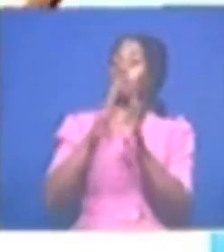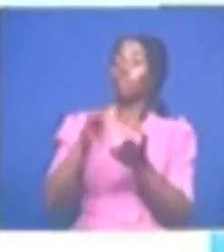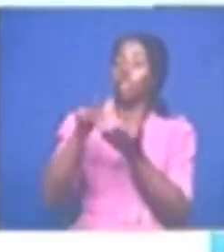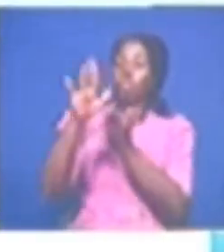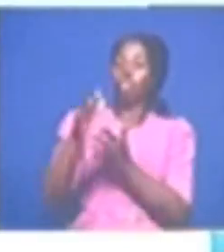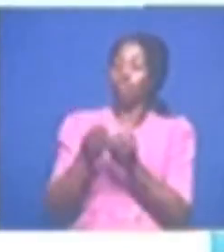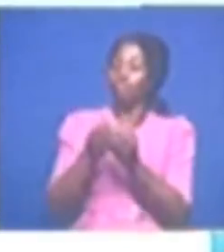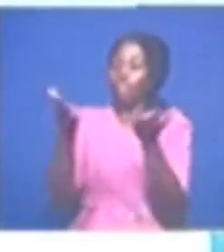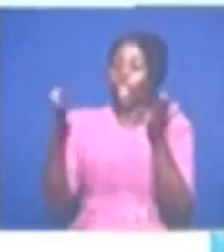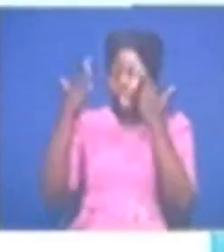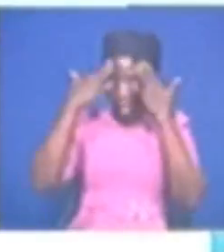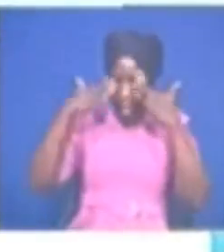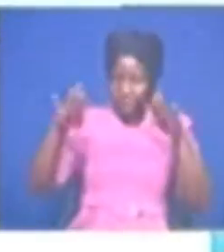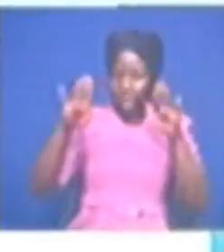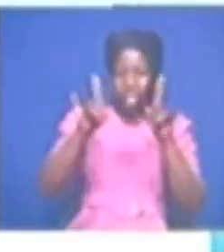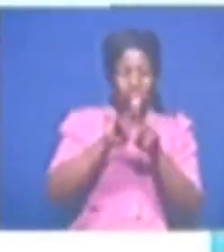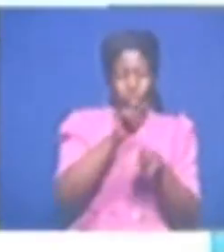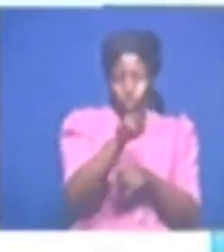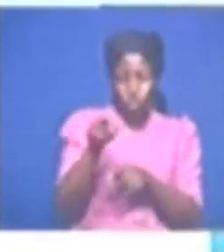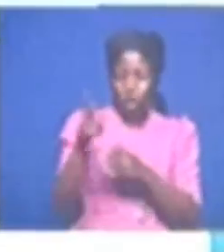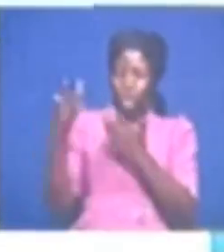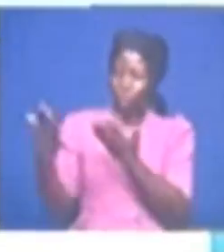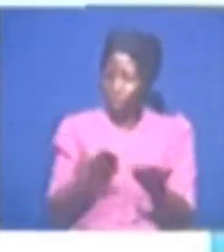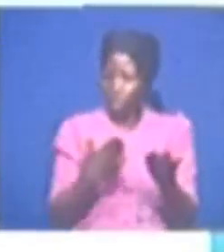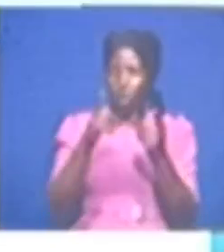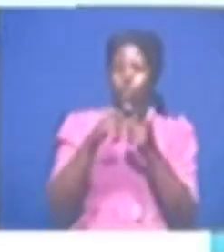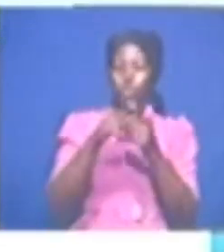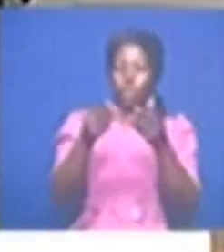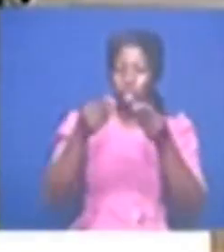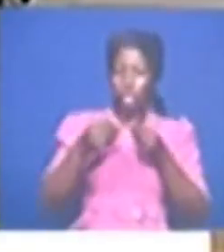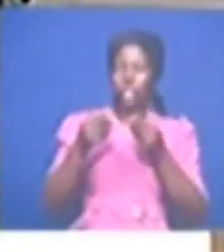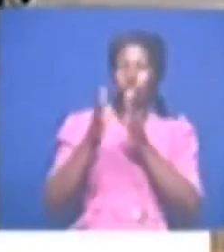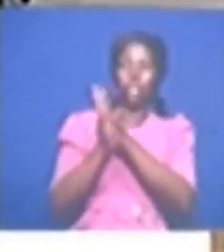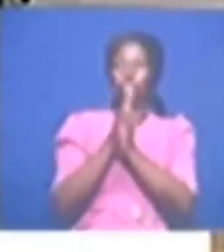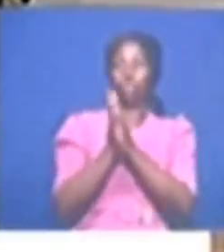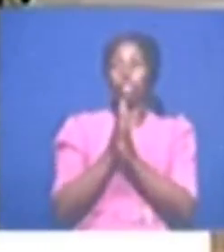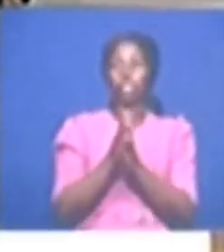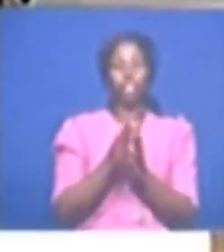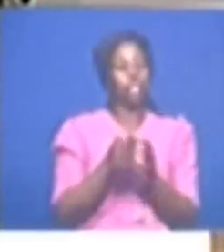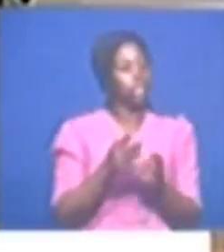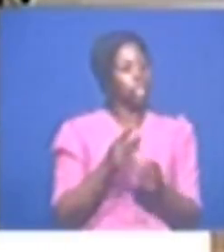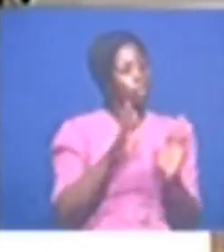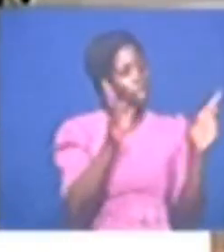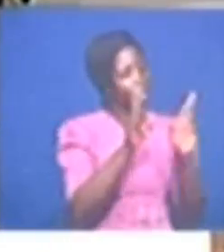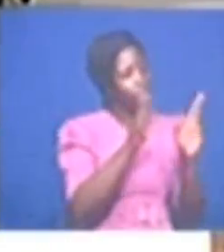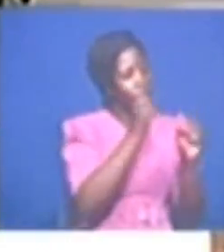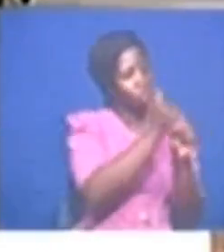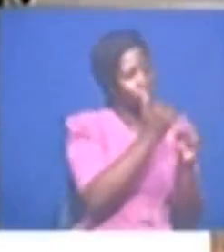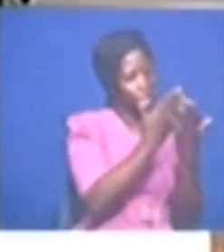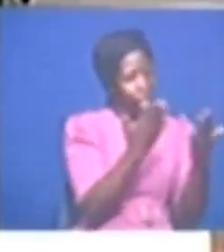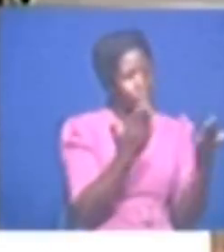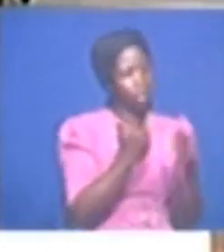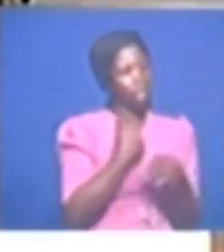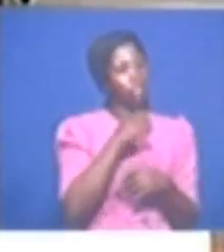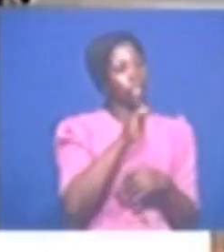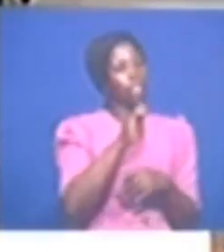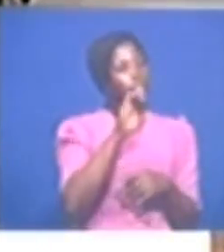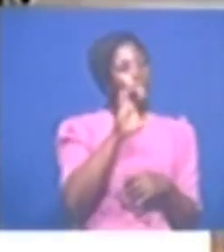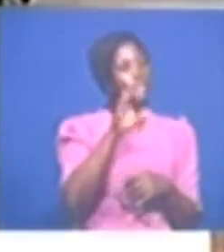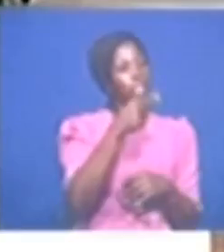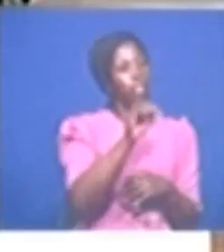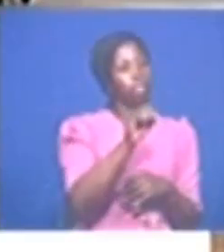spread awareness. And you are also welcome to send a story. We are already doing something. We have the EcoWatch show. Thank you. That is even EcoWatch